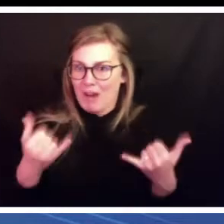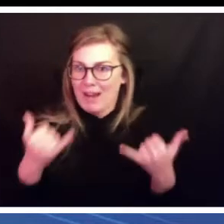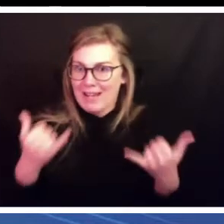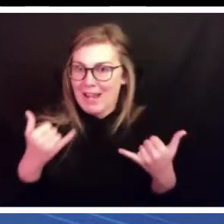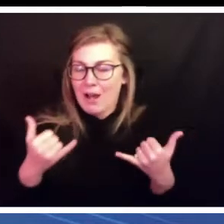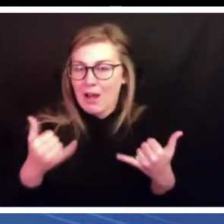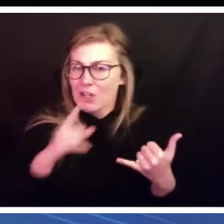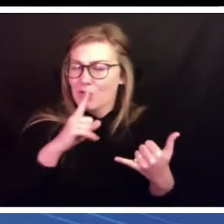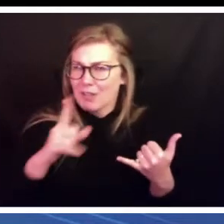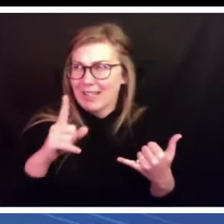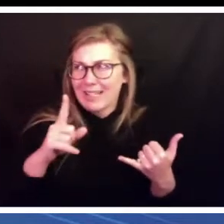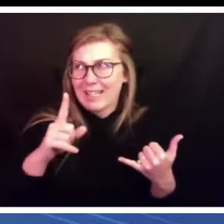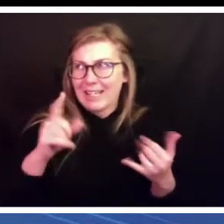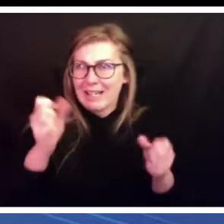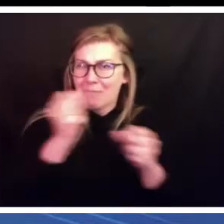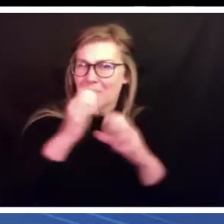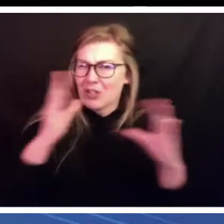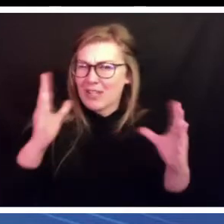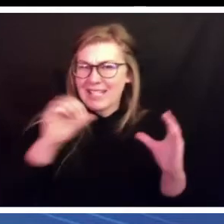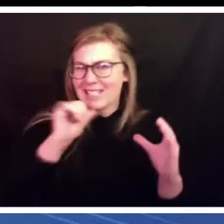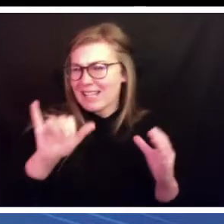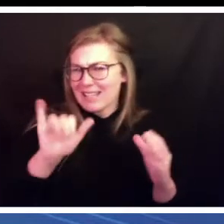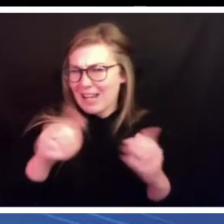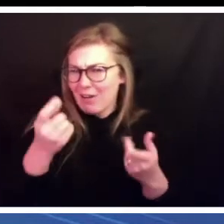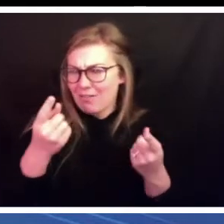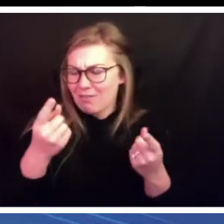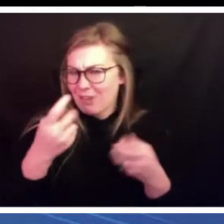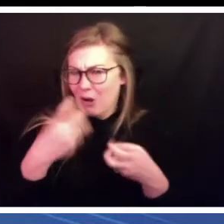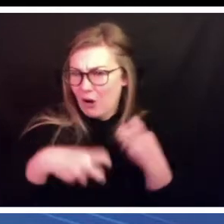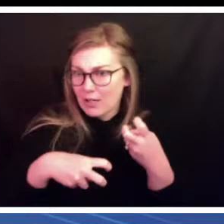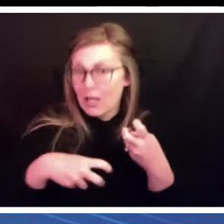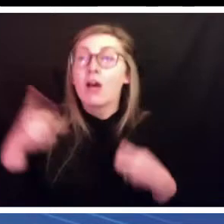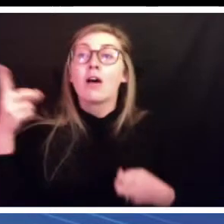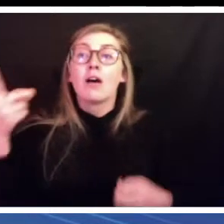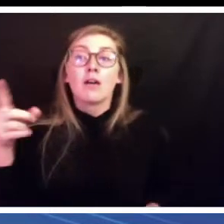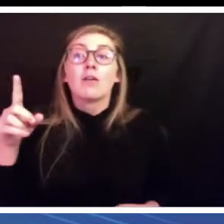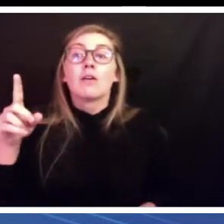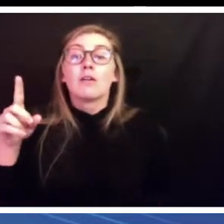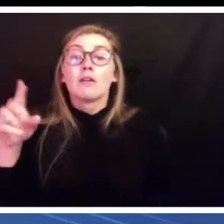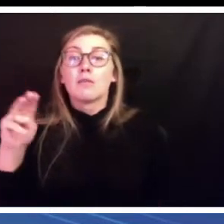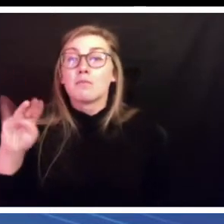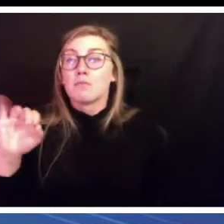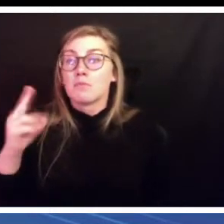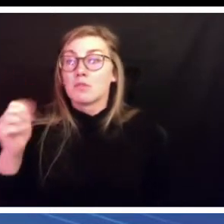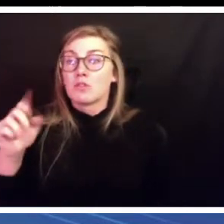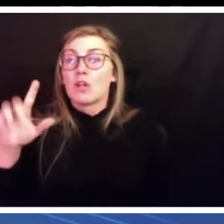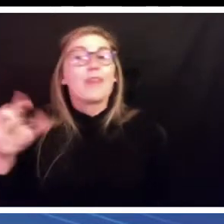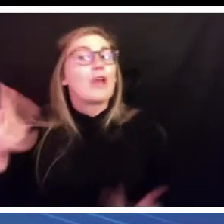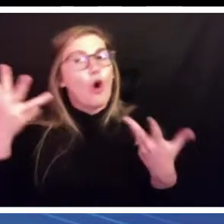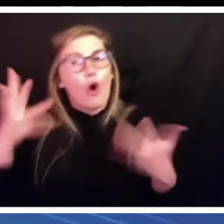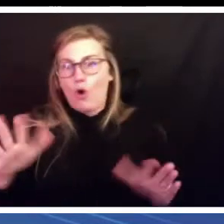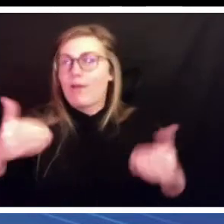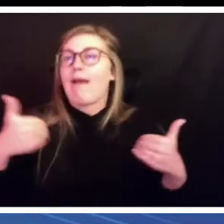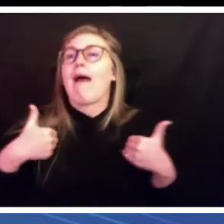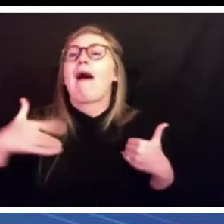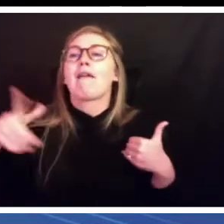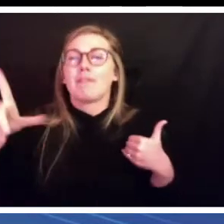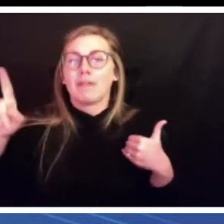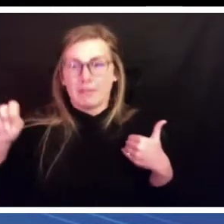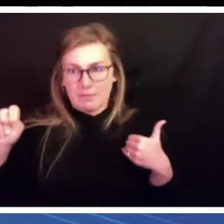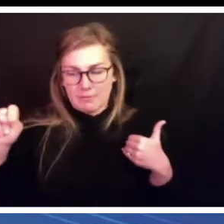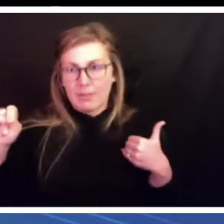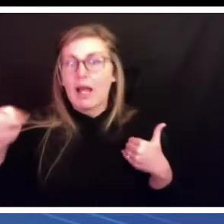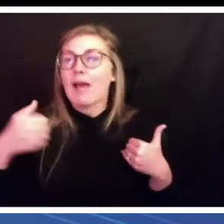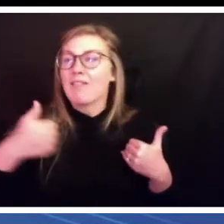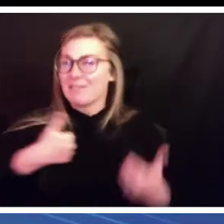compared to a lot of other things that would happen. that's already there now. Oh, so, so there is like a toggle function that you can. Yeah, from what I, I haven't tried it